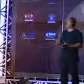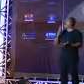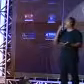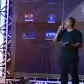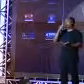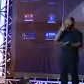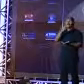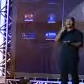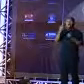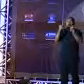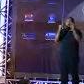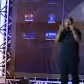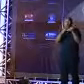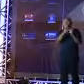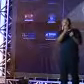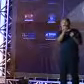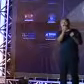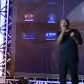Each of the discs